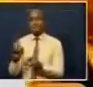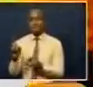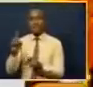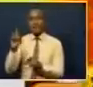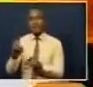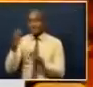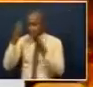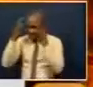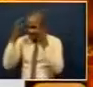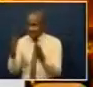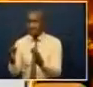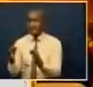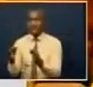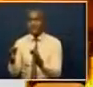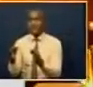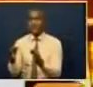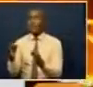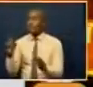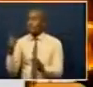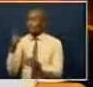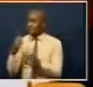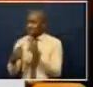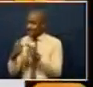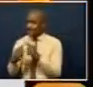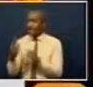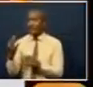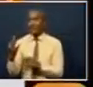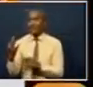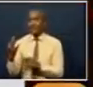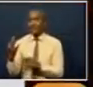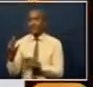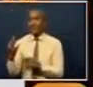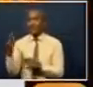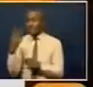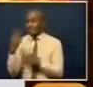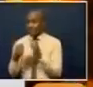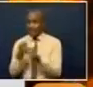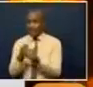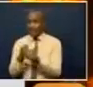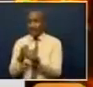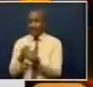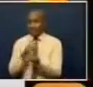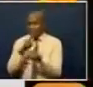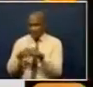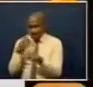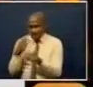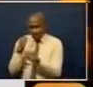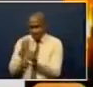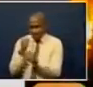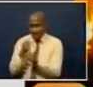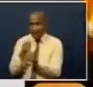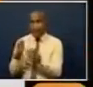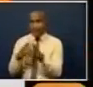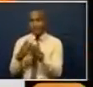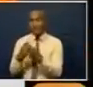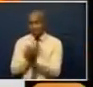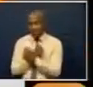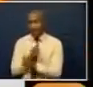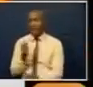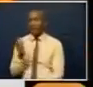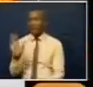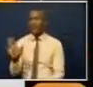decisions. Yeah. So for the first 3 years, people don't understand what you're doing. But in the fourth year, when they see the fruits of what you're doing, then they love you, you know.